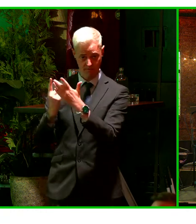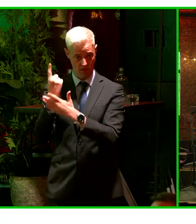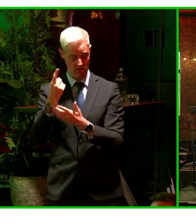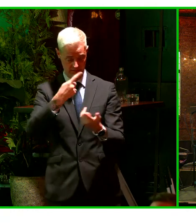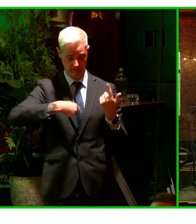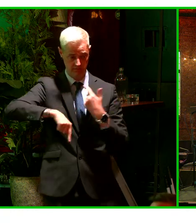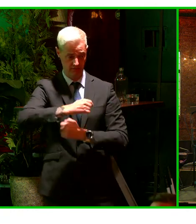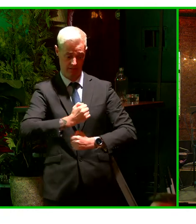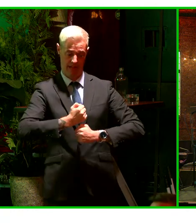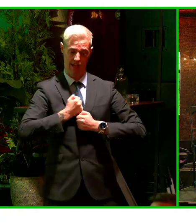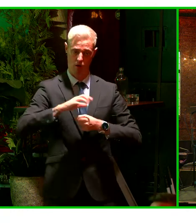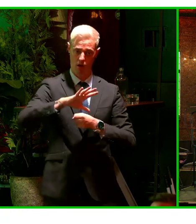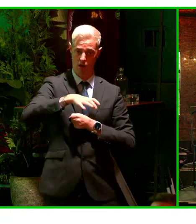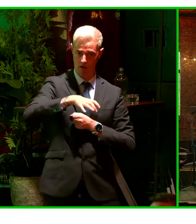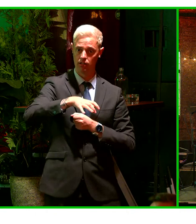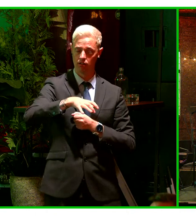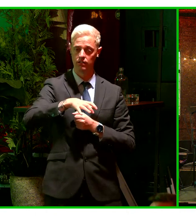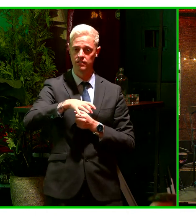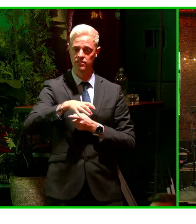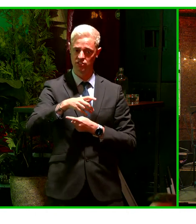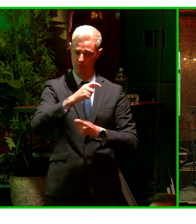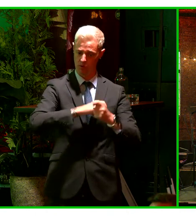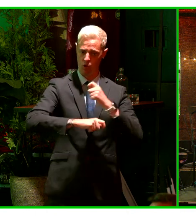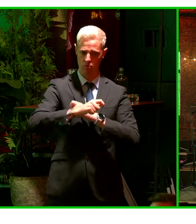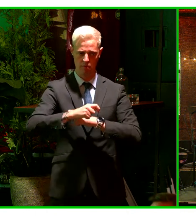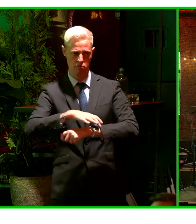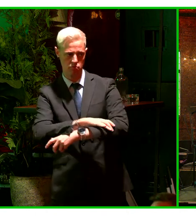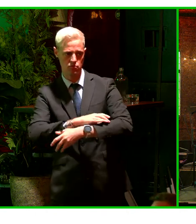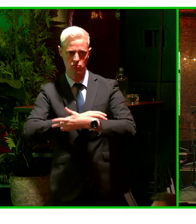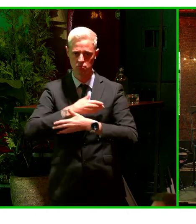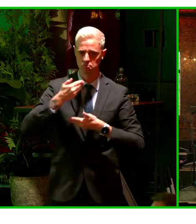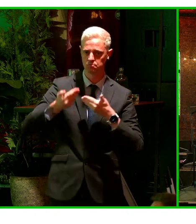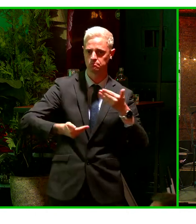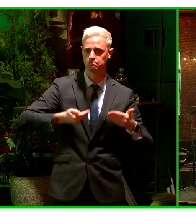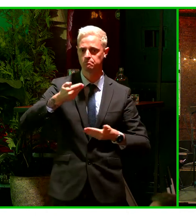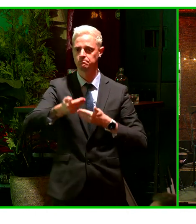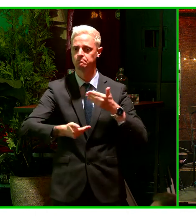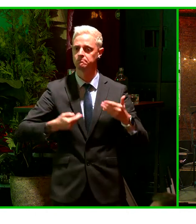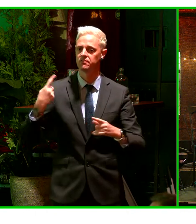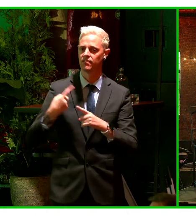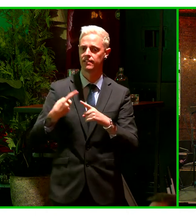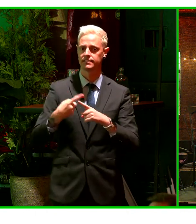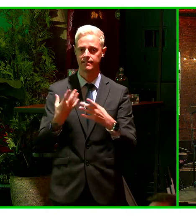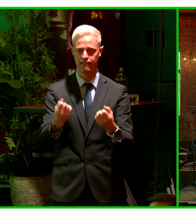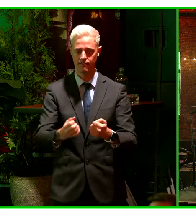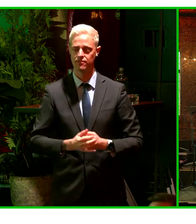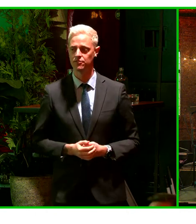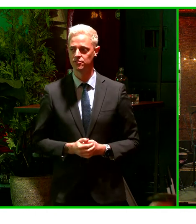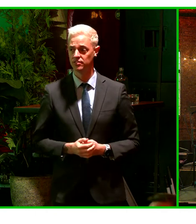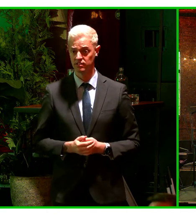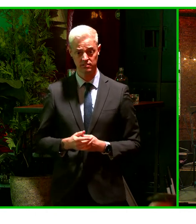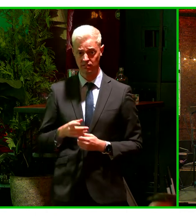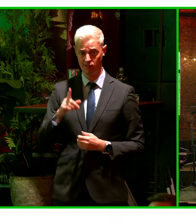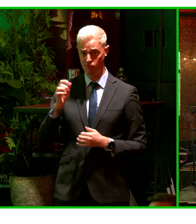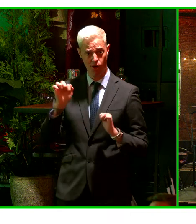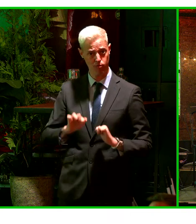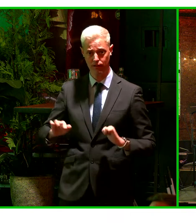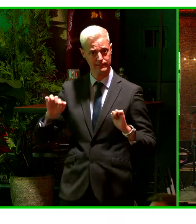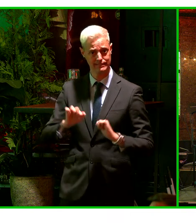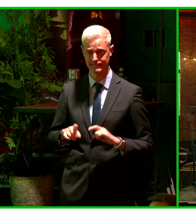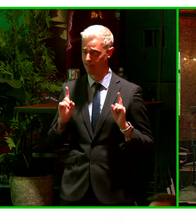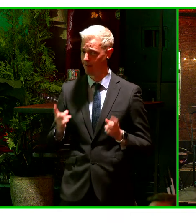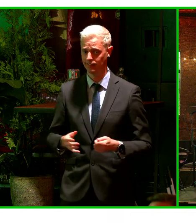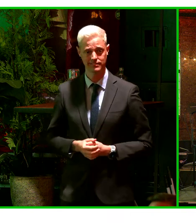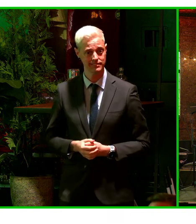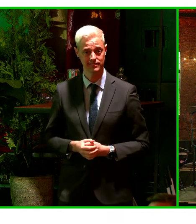regions like ours to really now move this and drive this at pace. And we can't really wait. And I just